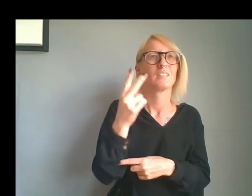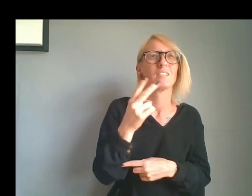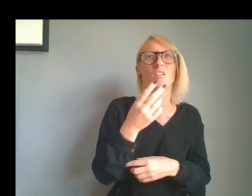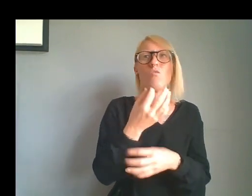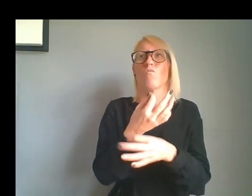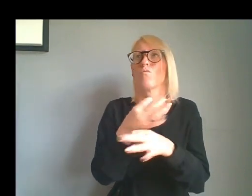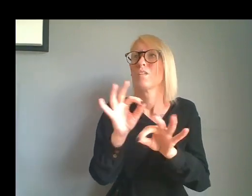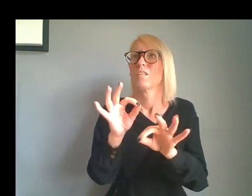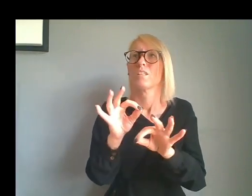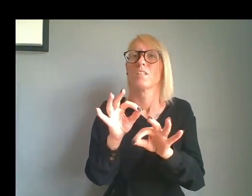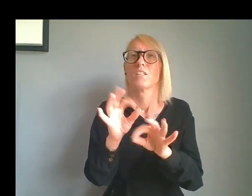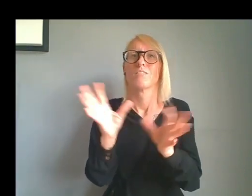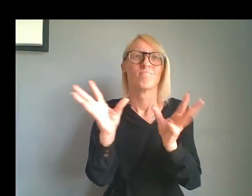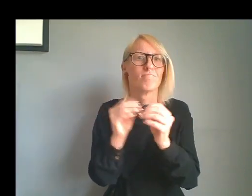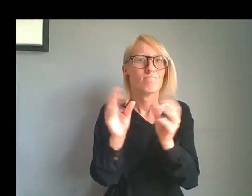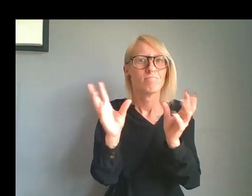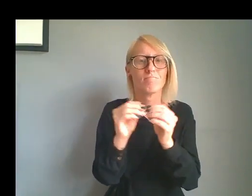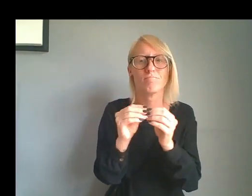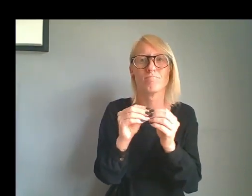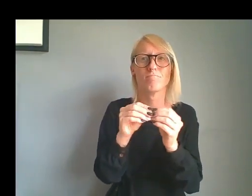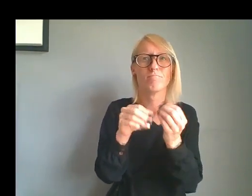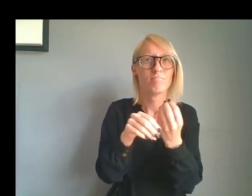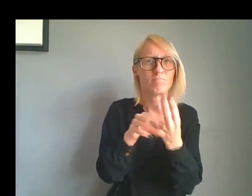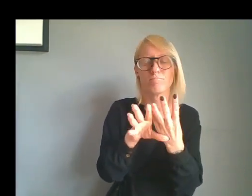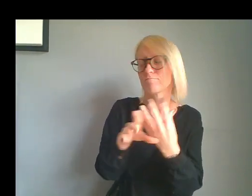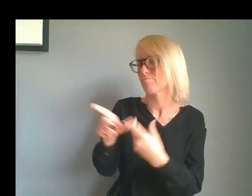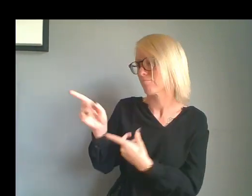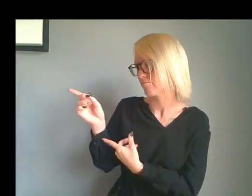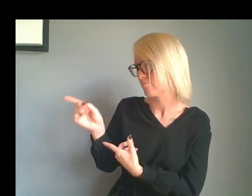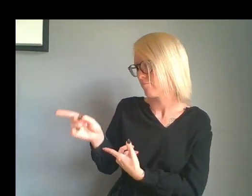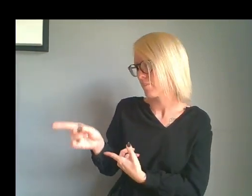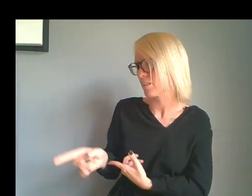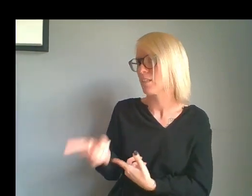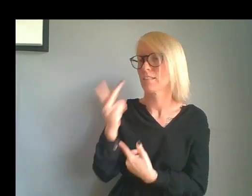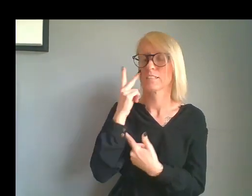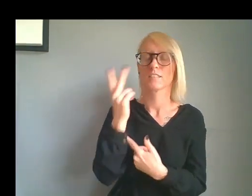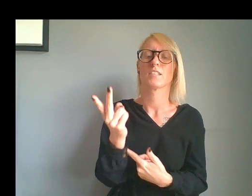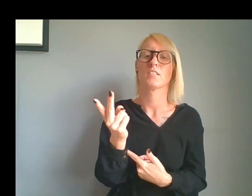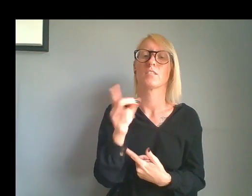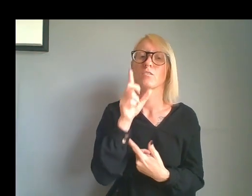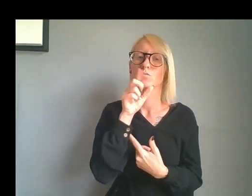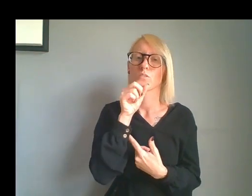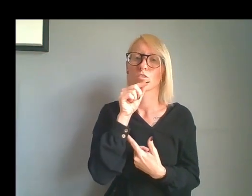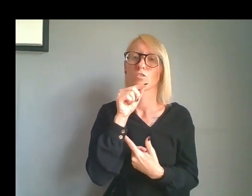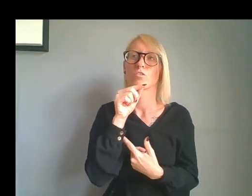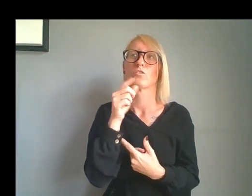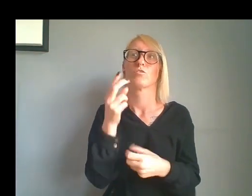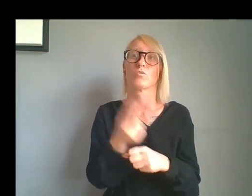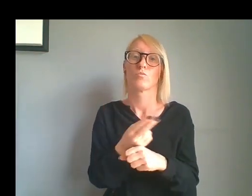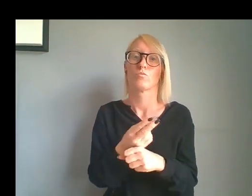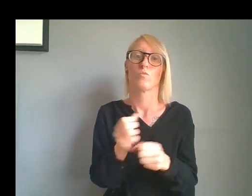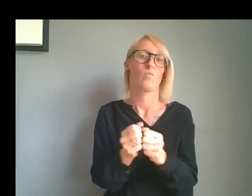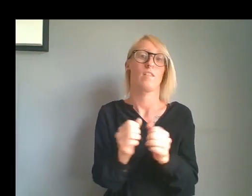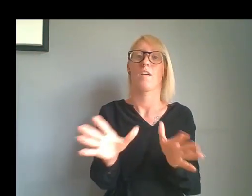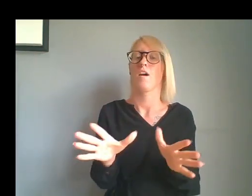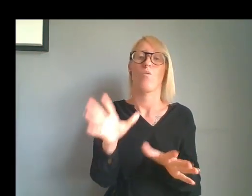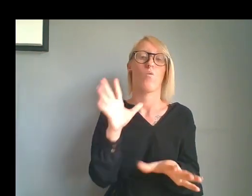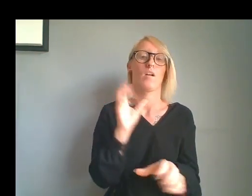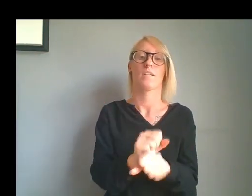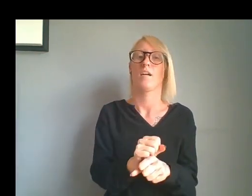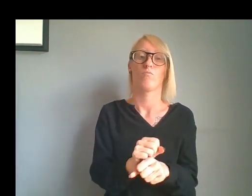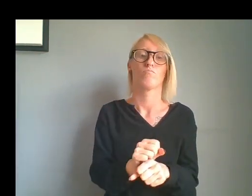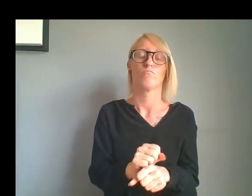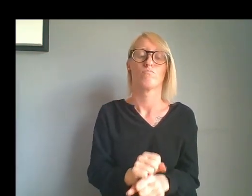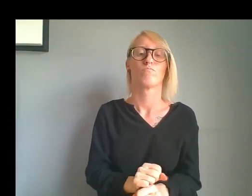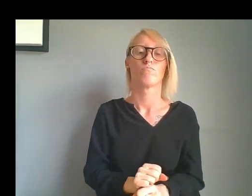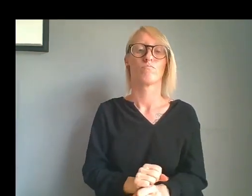that's something you can look at, see what people are doing with Twitter without needing an account. So just a couple quick